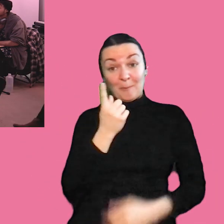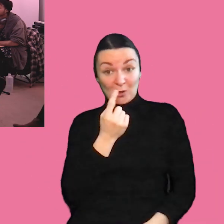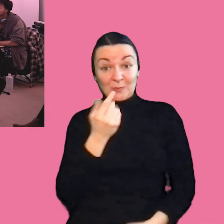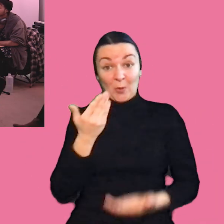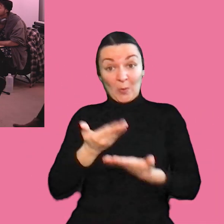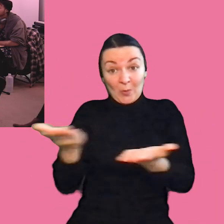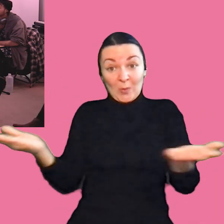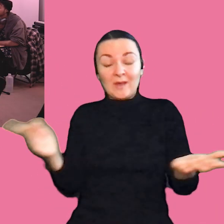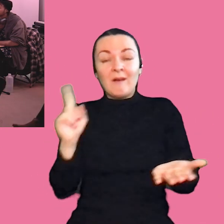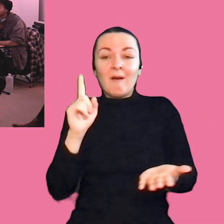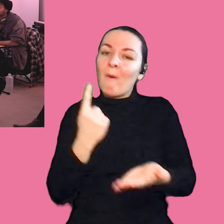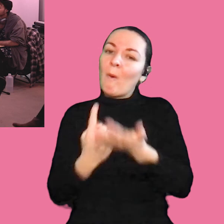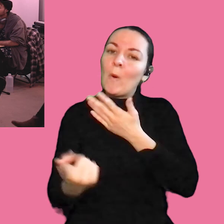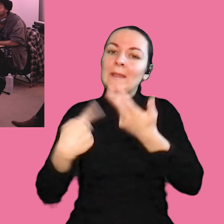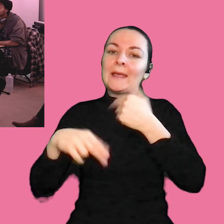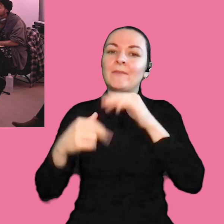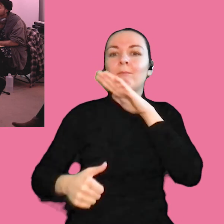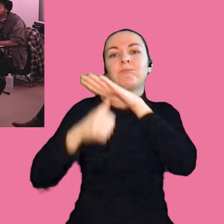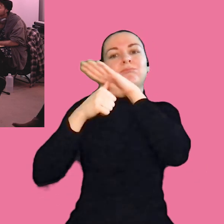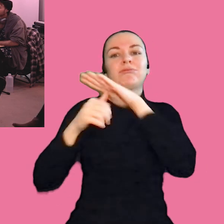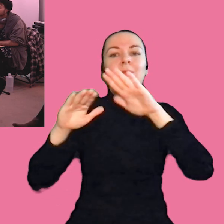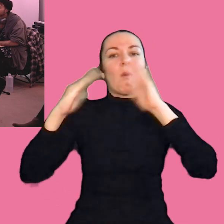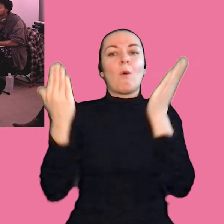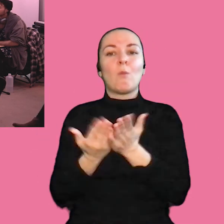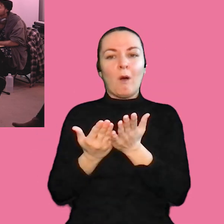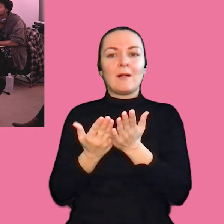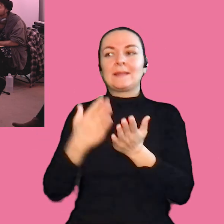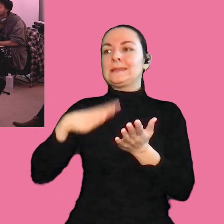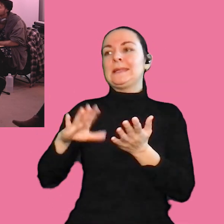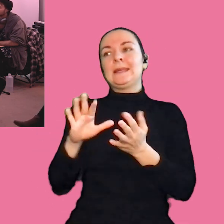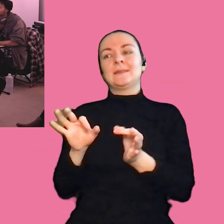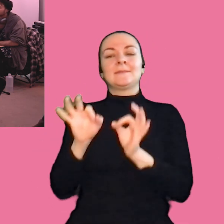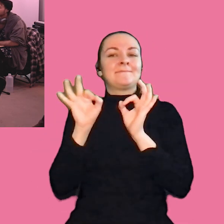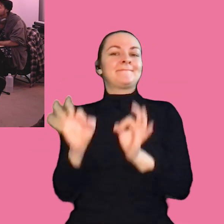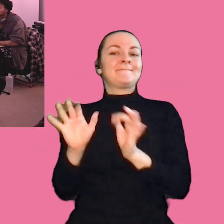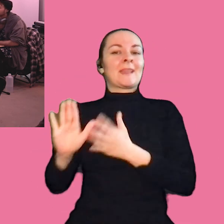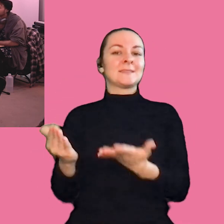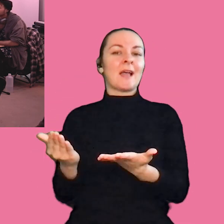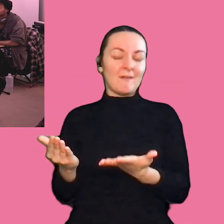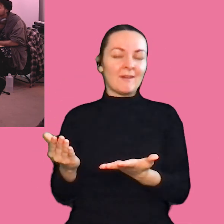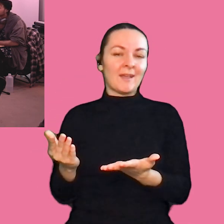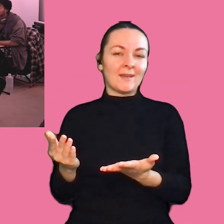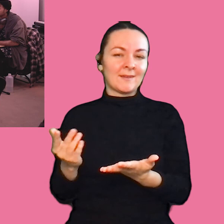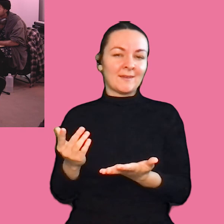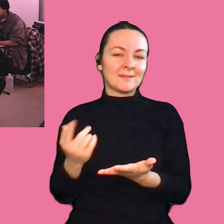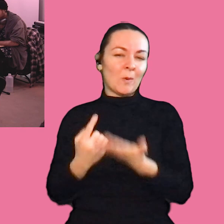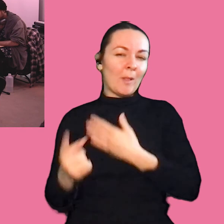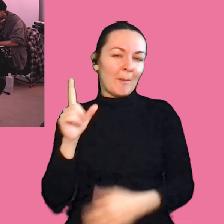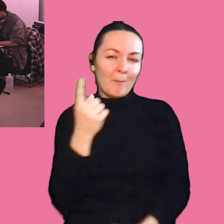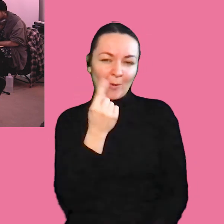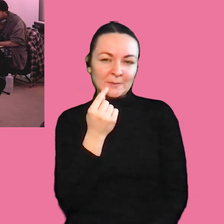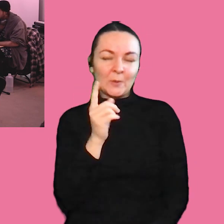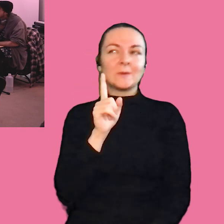only possible when the elites of the world are coming here and actually need a decent service. So that gives me